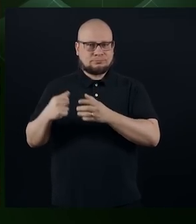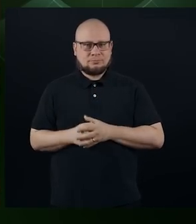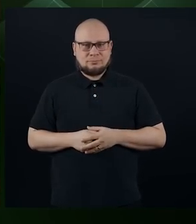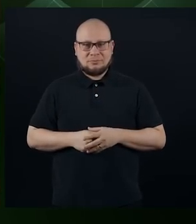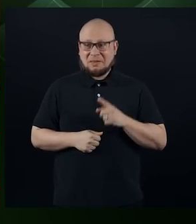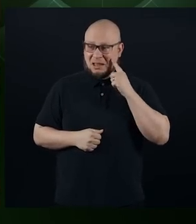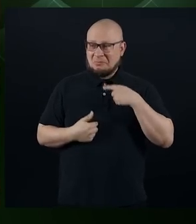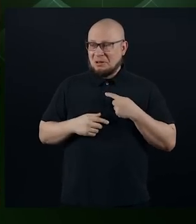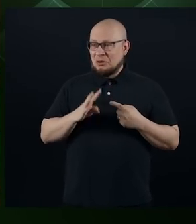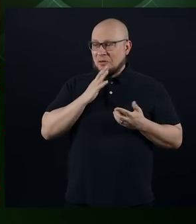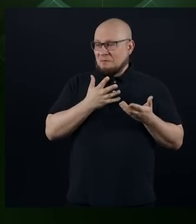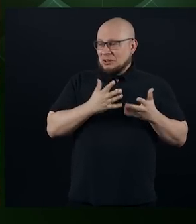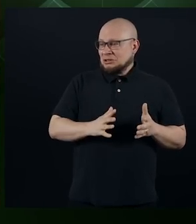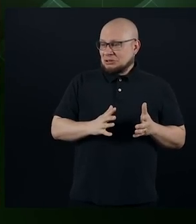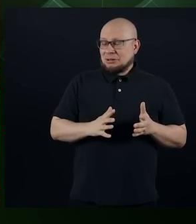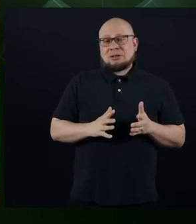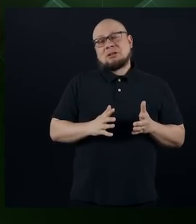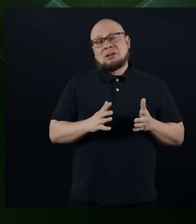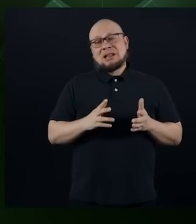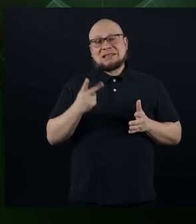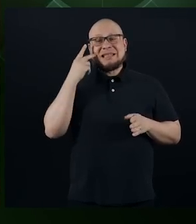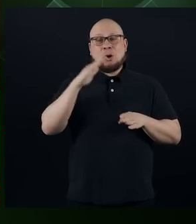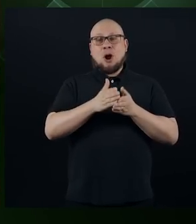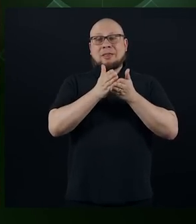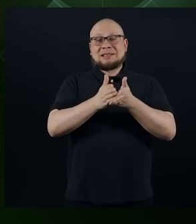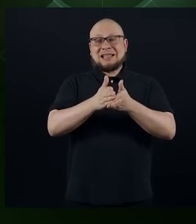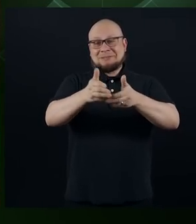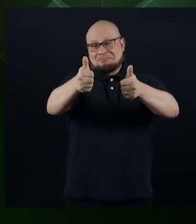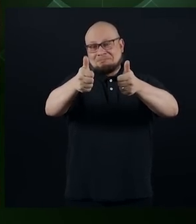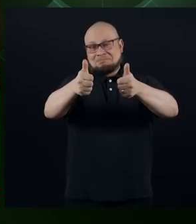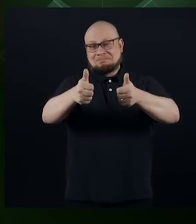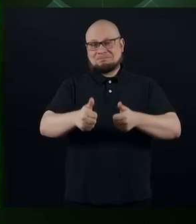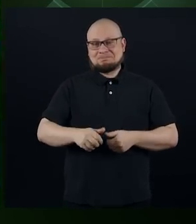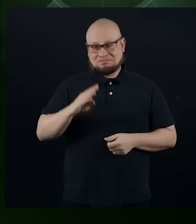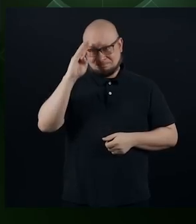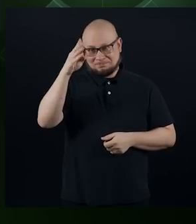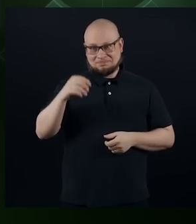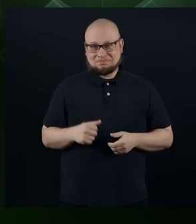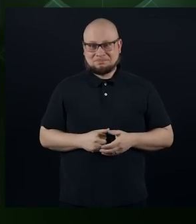think that's it from us. So, as always, we will see you on the seas. Cheers.